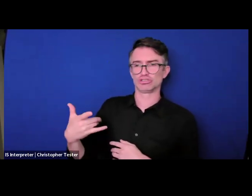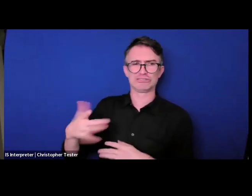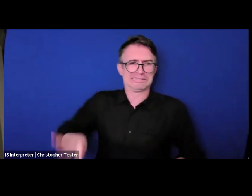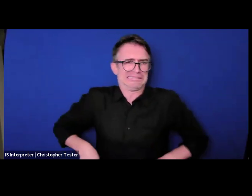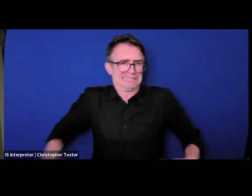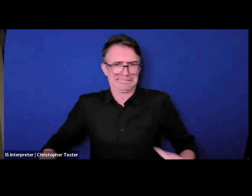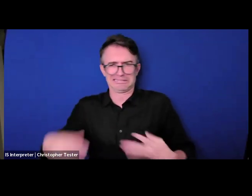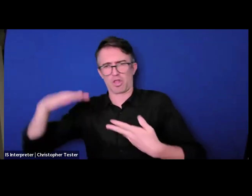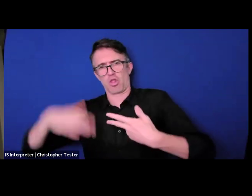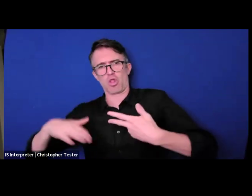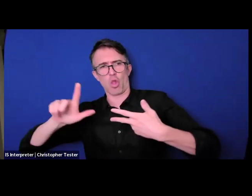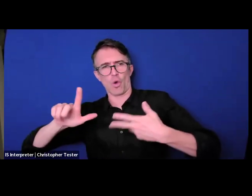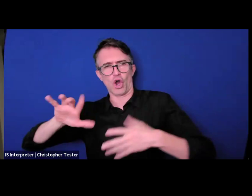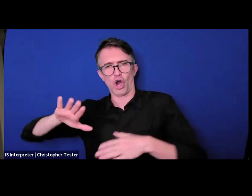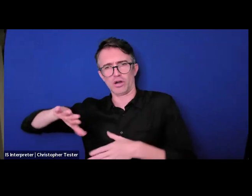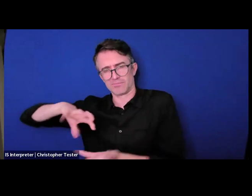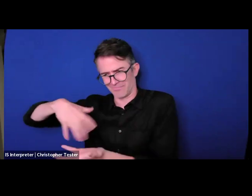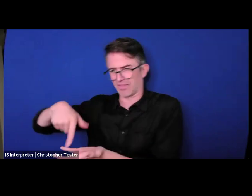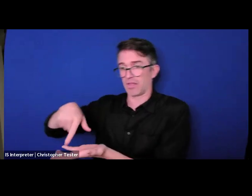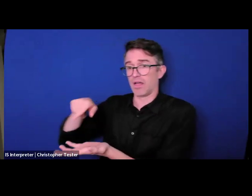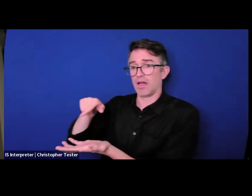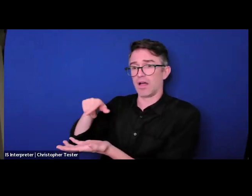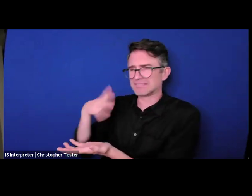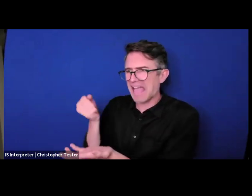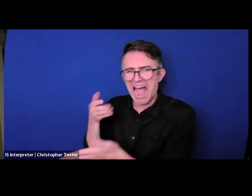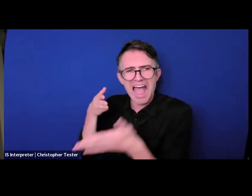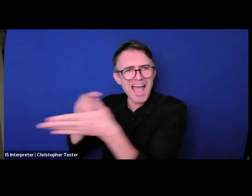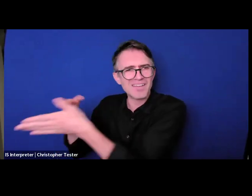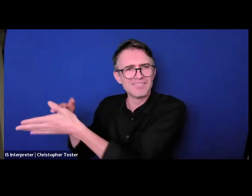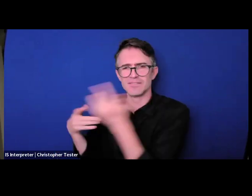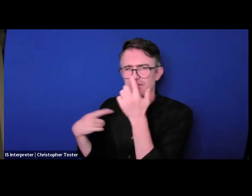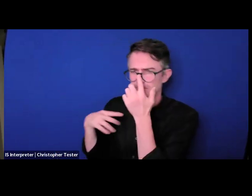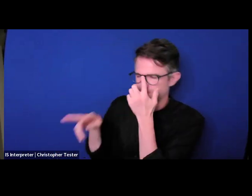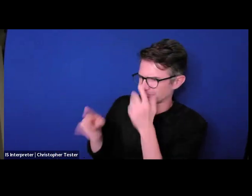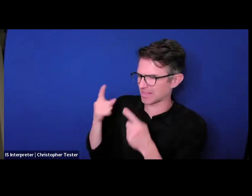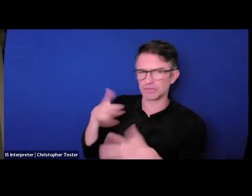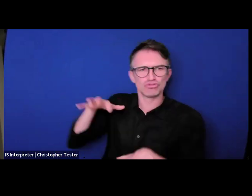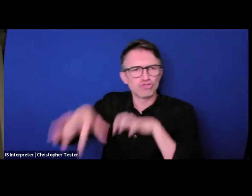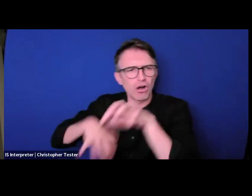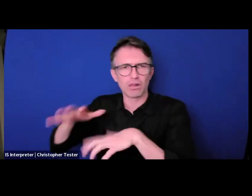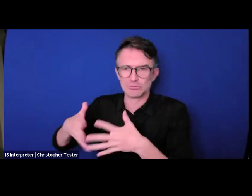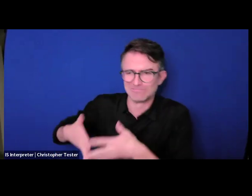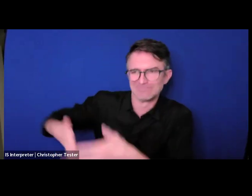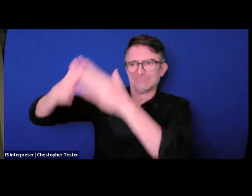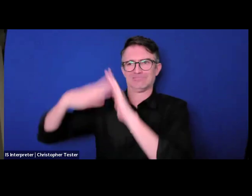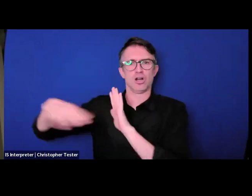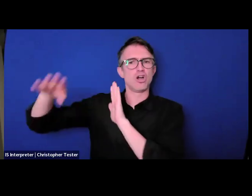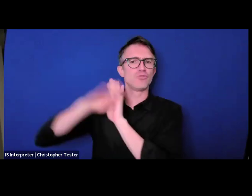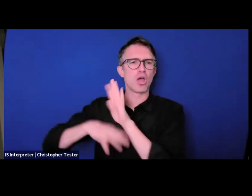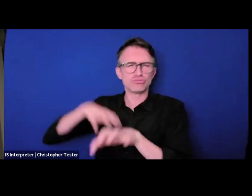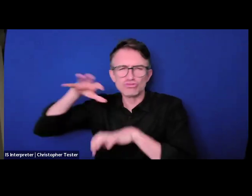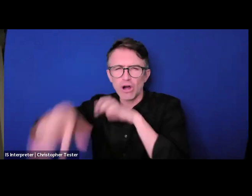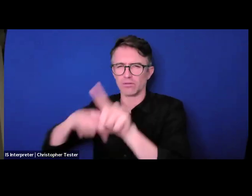ground up because of the level of maturity of systems in these contexts. And this often opens a